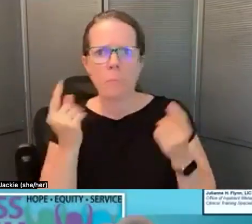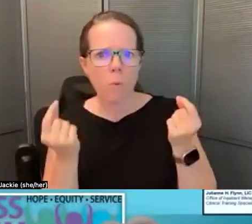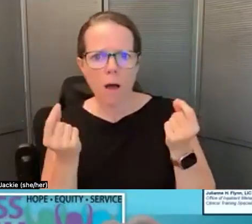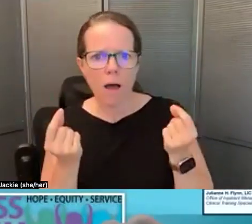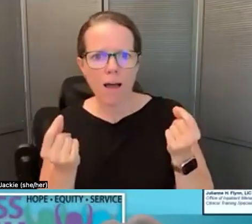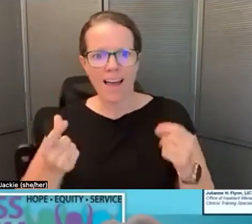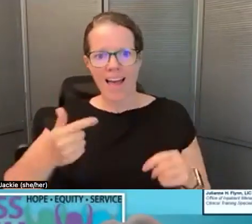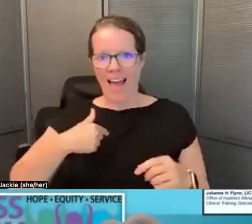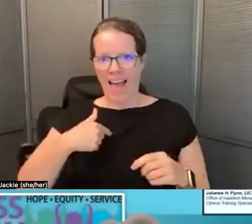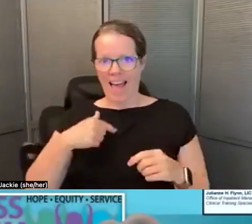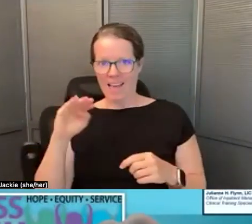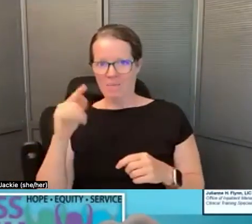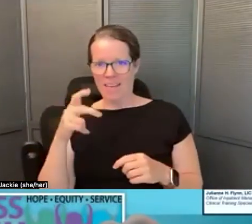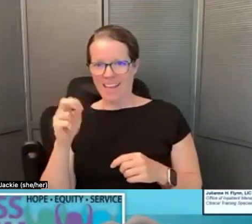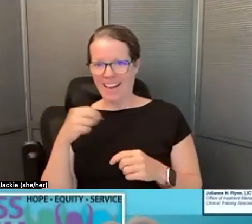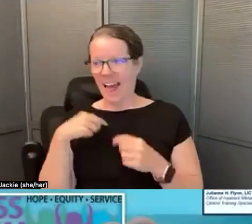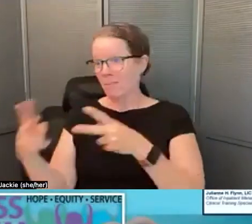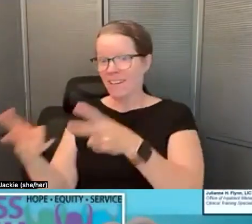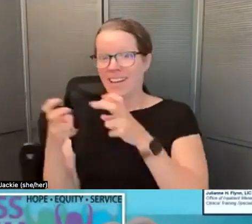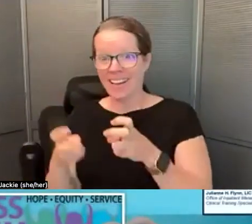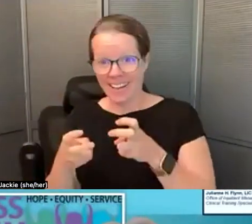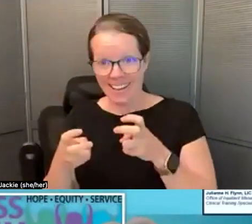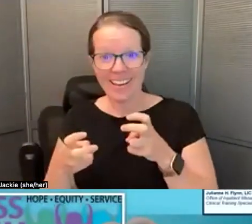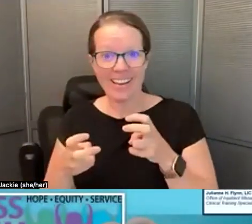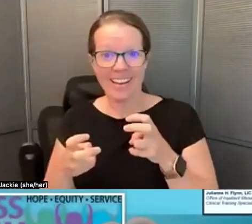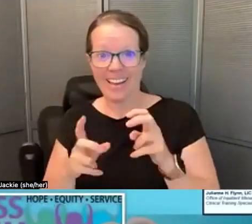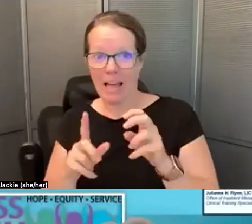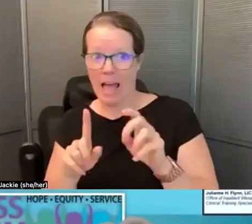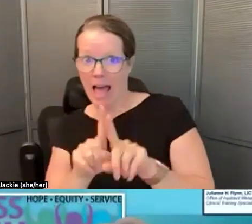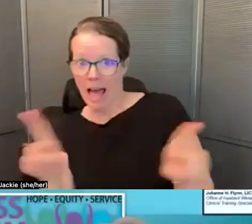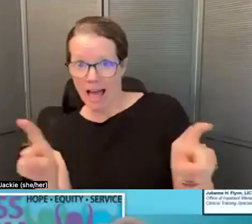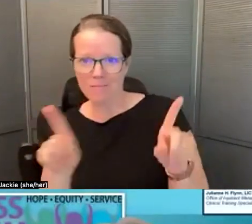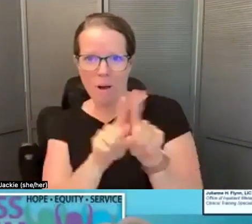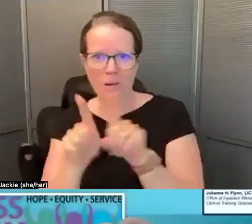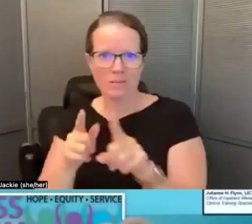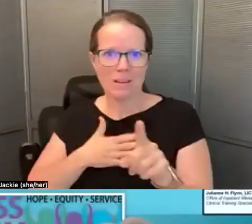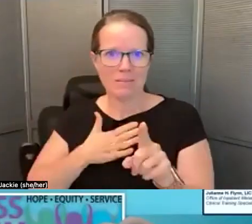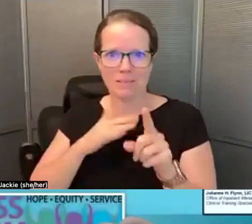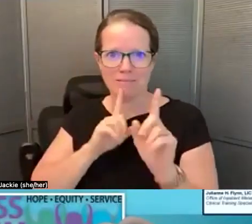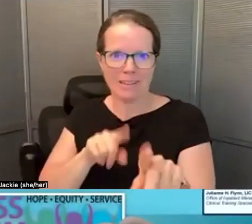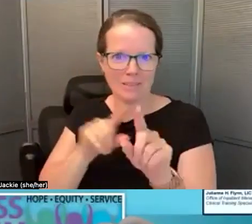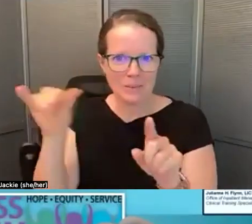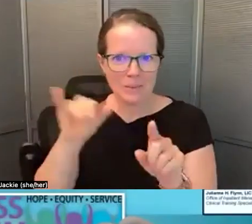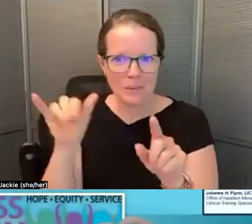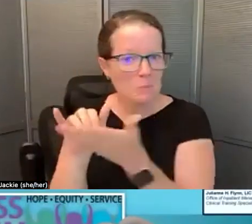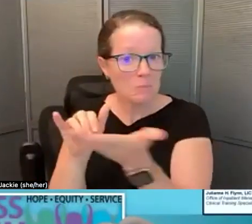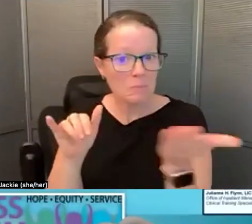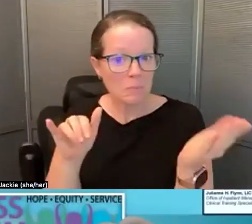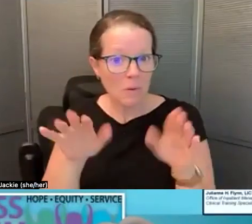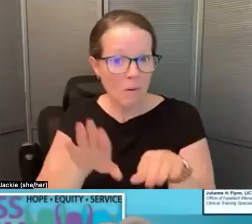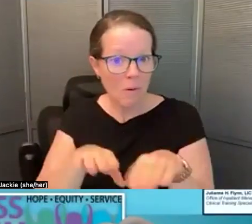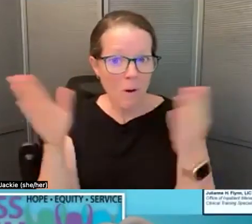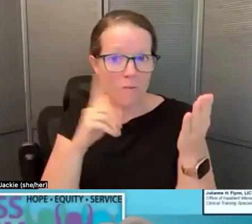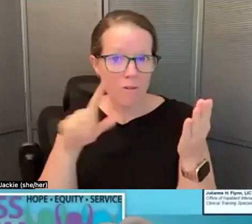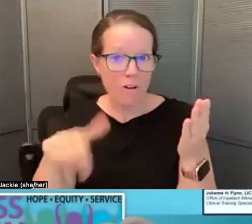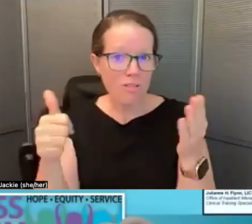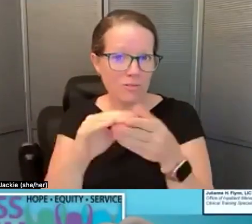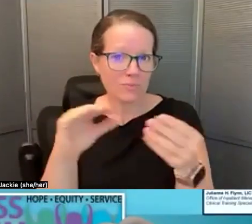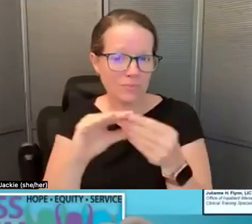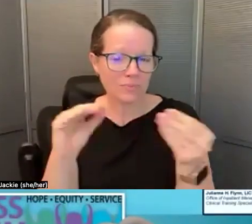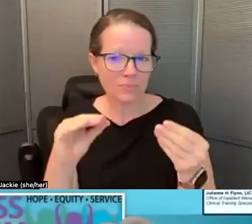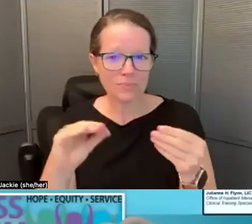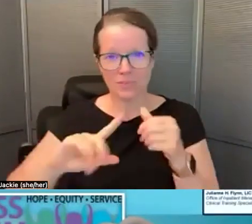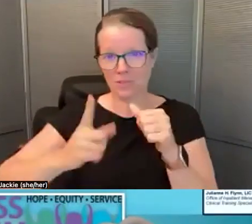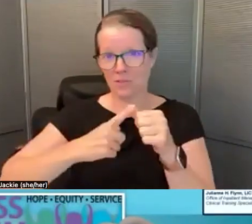answer if that would be of help. So for that one, and please for anyone else to contribute, that's great too. So I guess